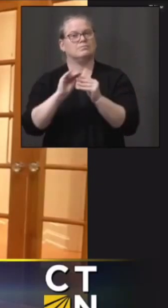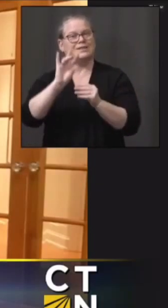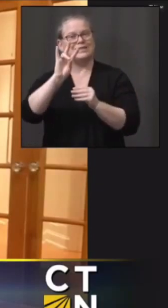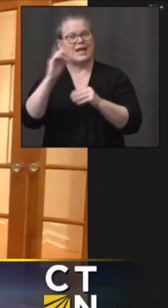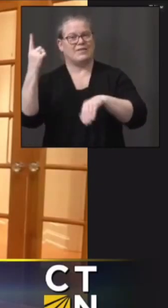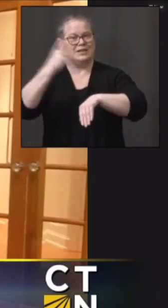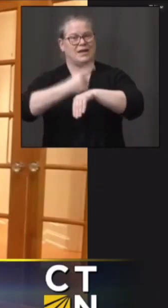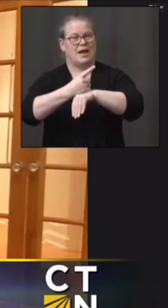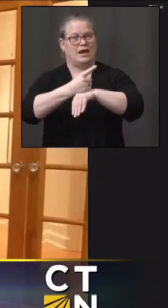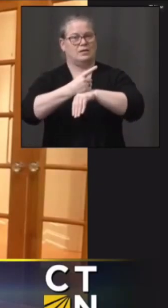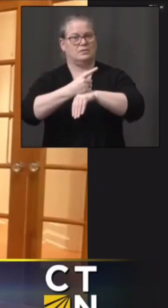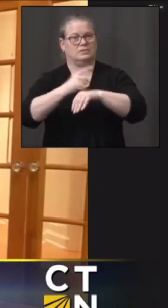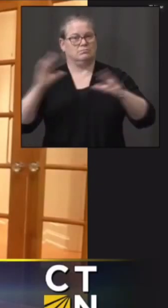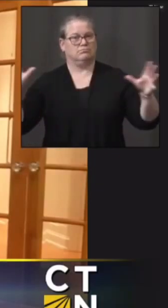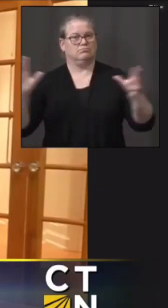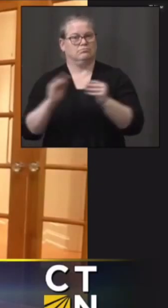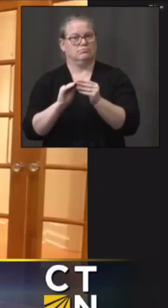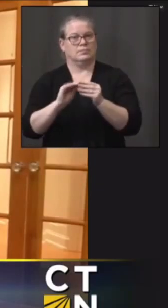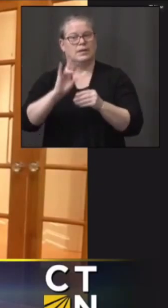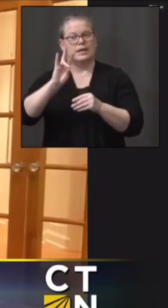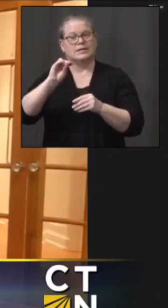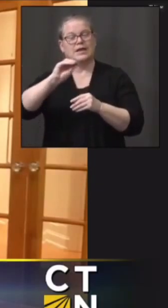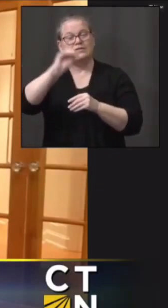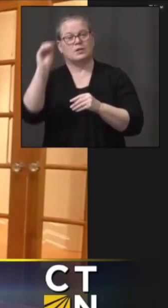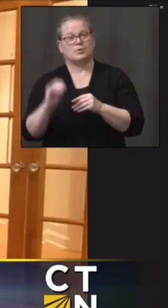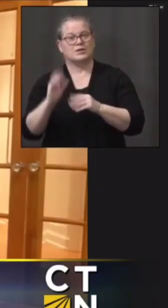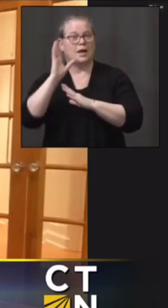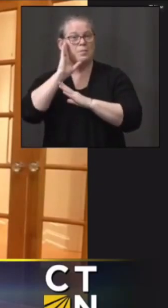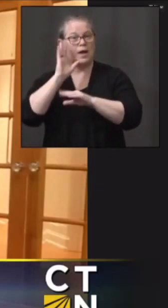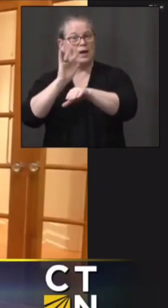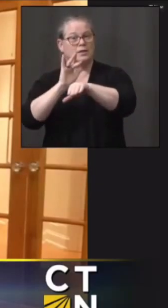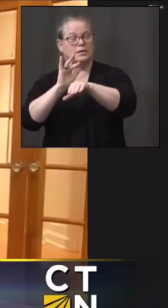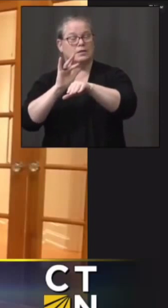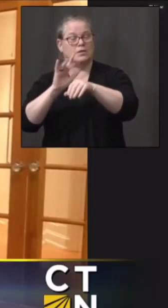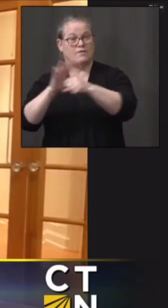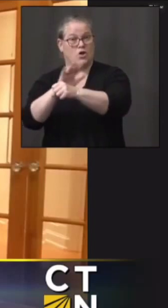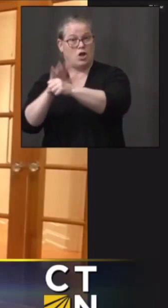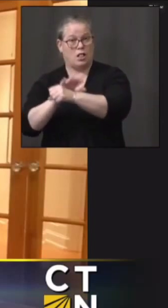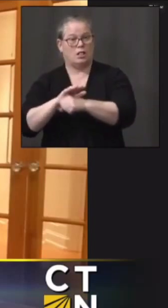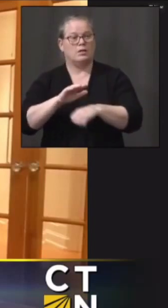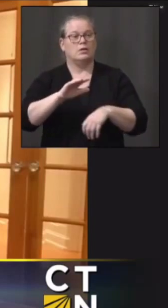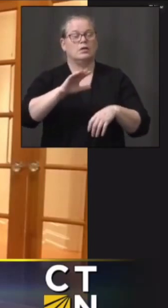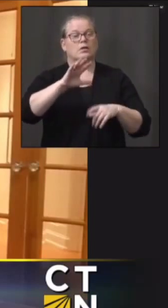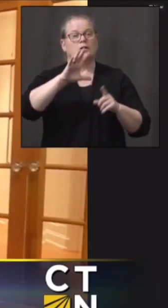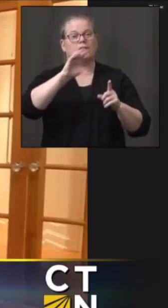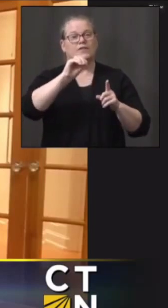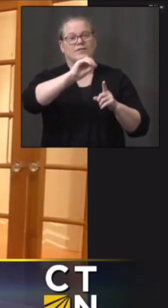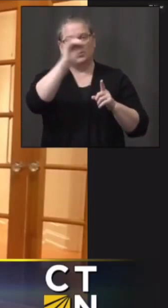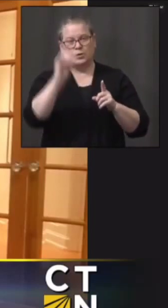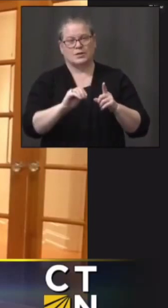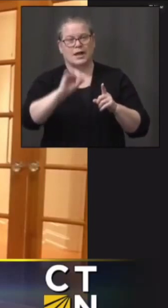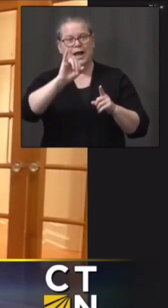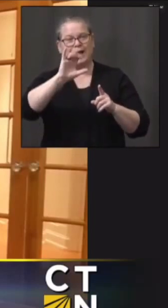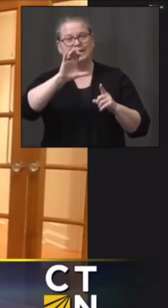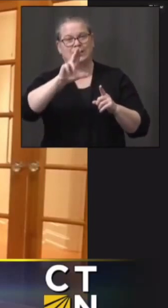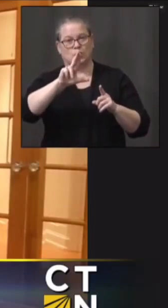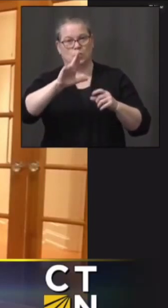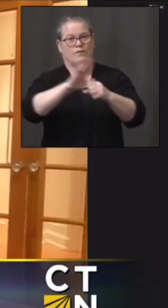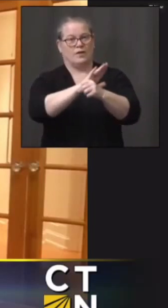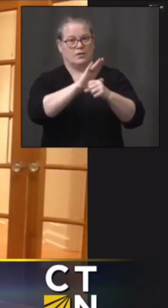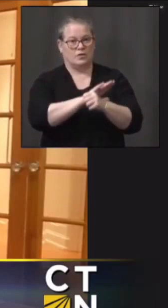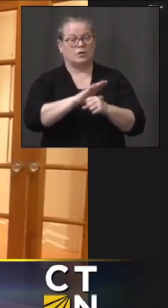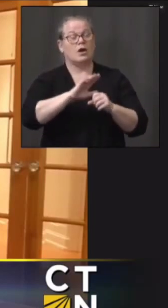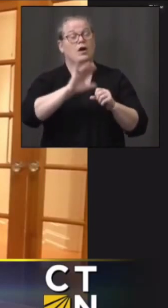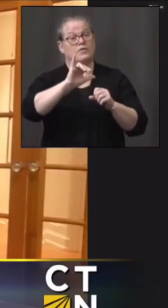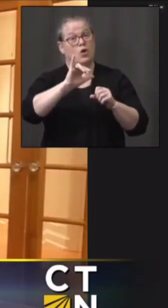total. 78% of beds are occupied, 59% of ICU beds are occupied, and of those, 36% of the ICU